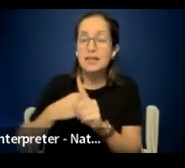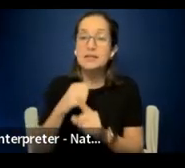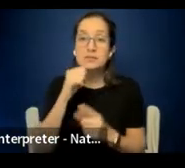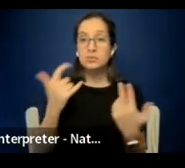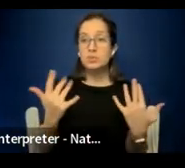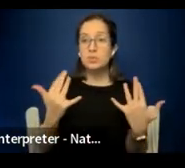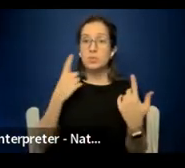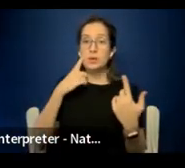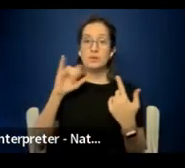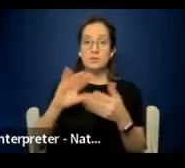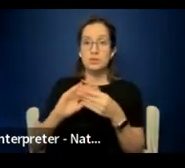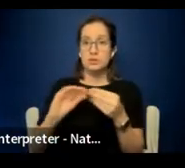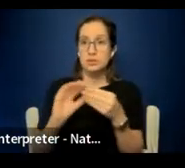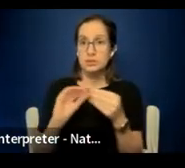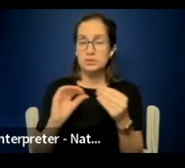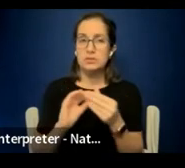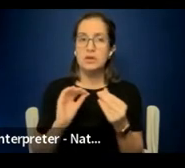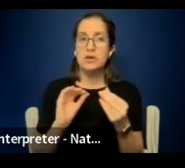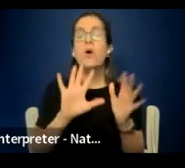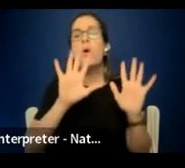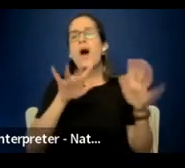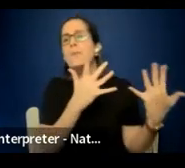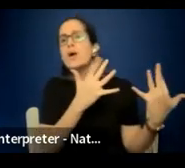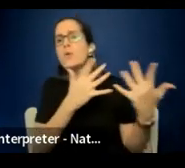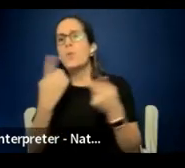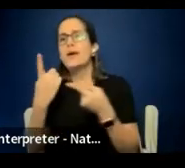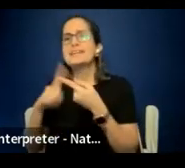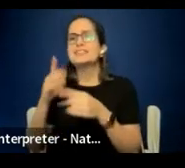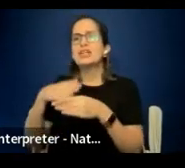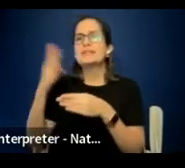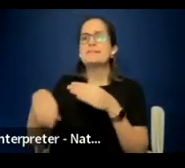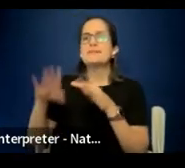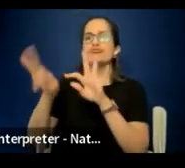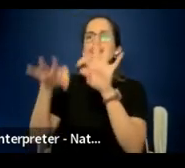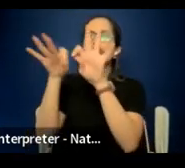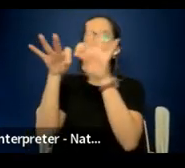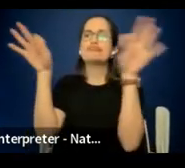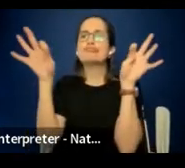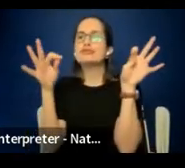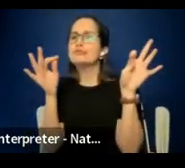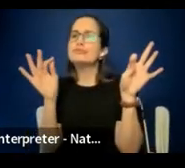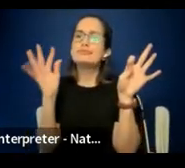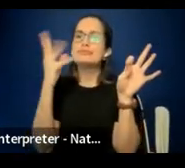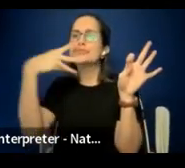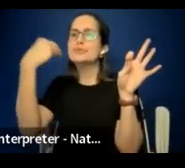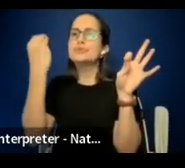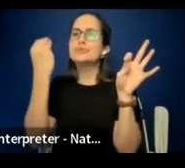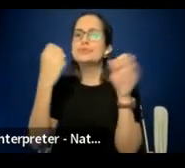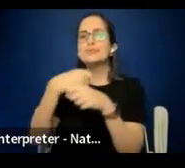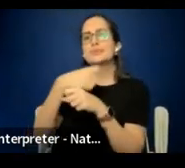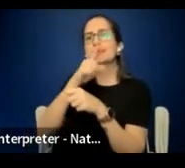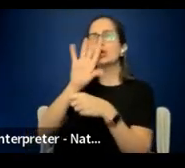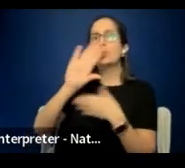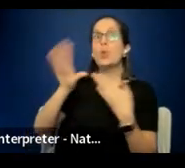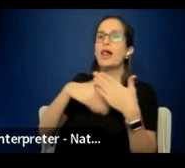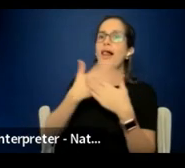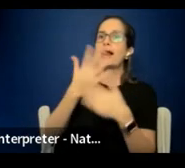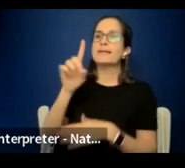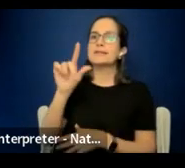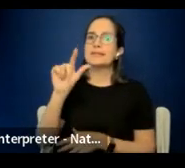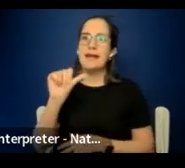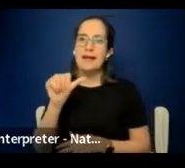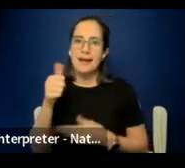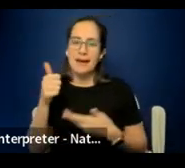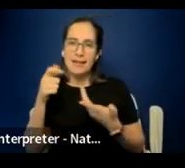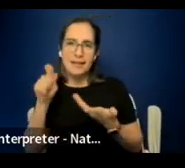lot of us do that. Let's wait until this is completely finished and we can wrap it up with a bow, and let's wait until we have every single piece of data. It's not necessary.